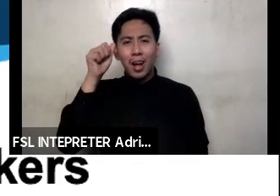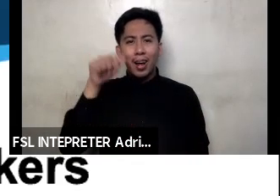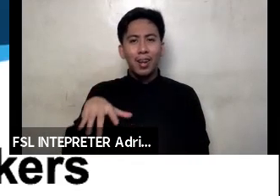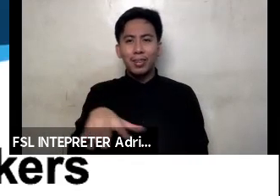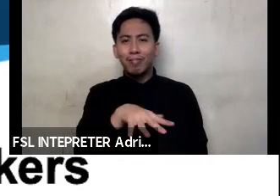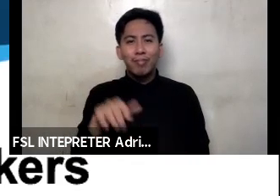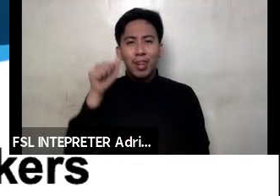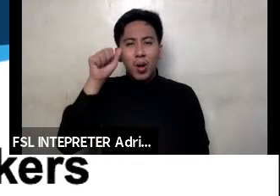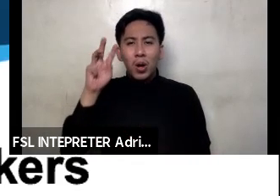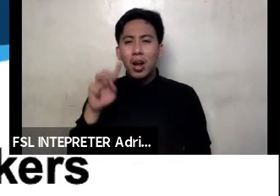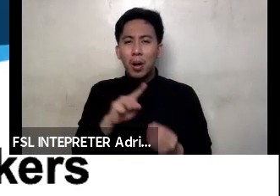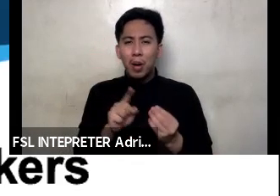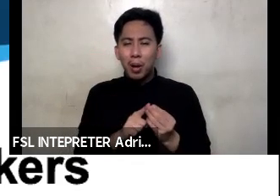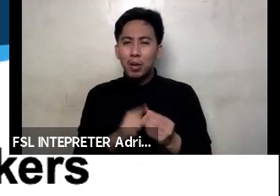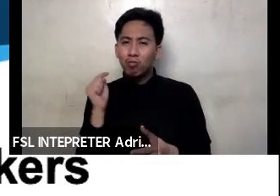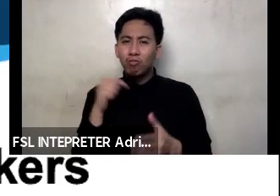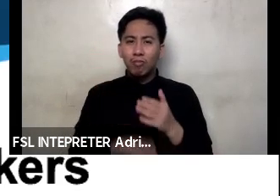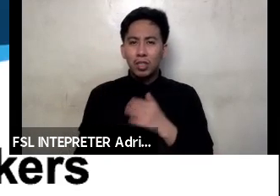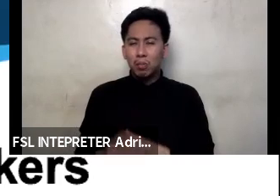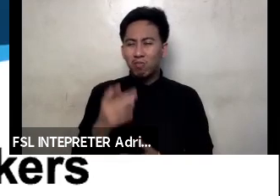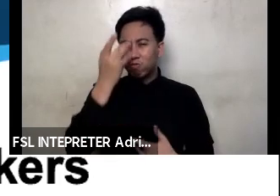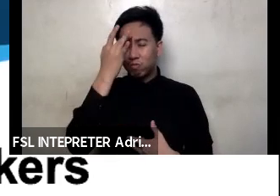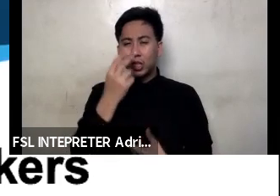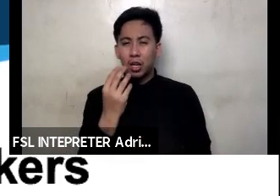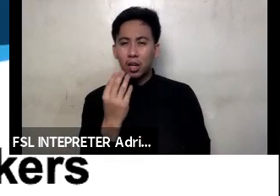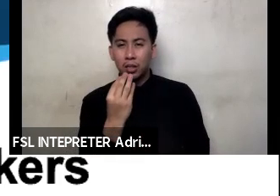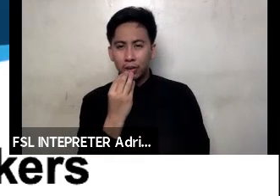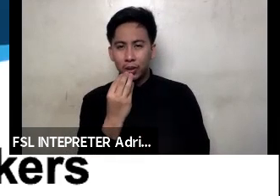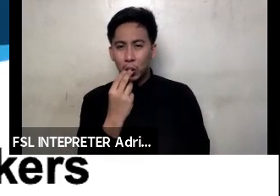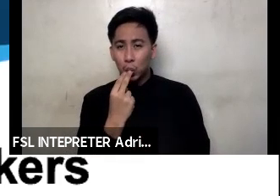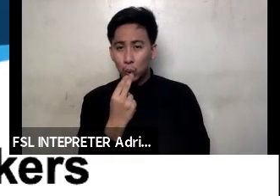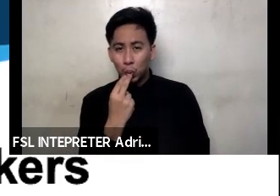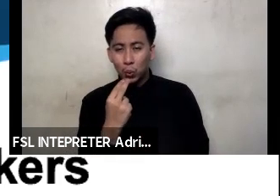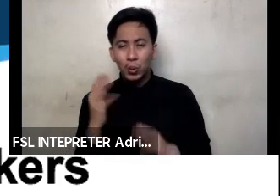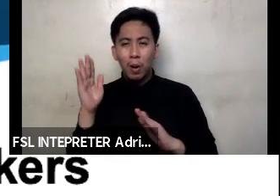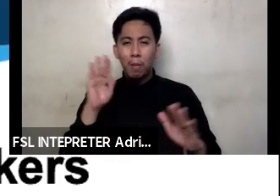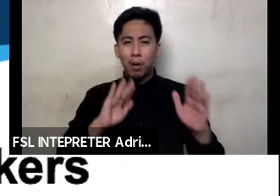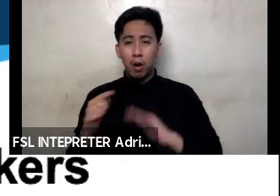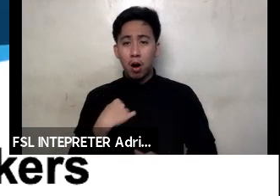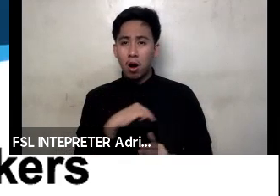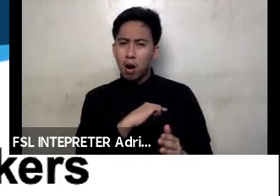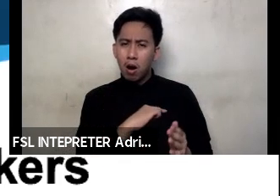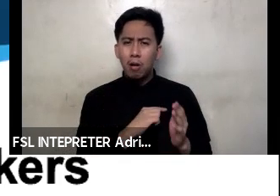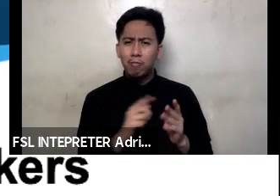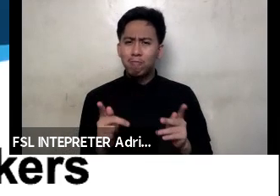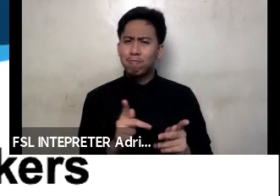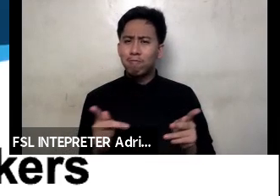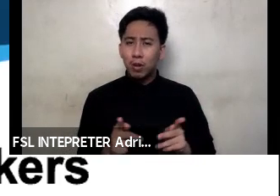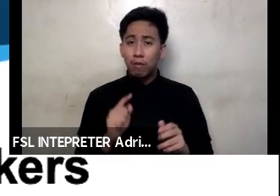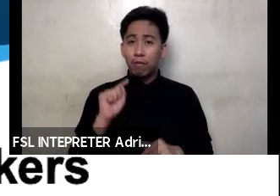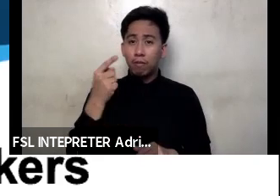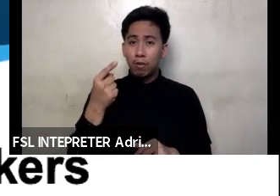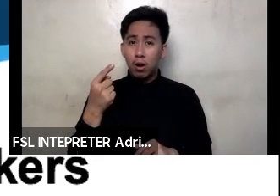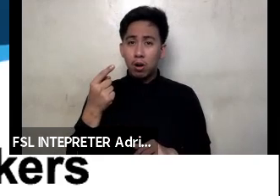SAM sa household level pa lamang. Sa katunayan, ang aming munisipyo ang pinakauna sa Pilipinas